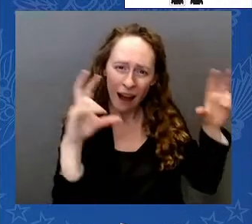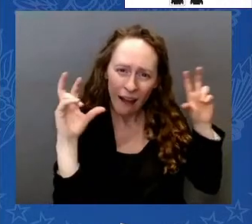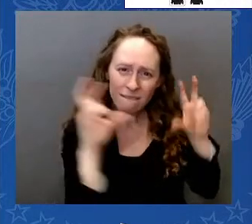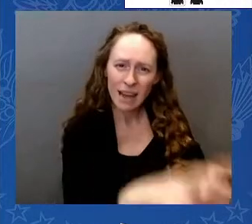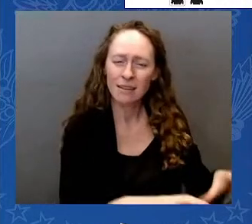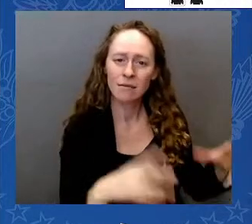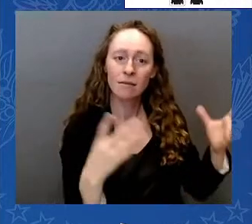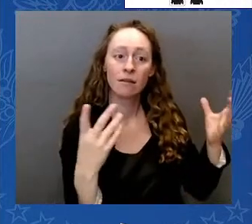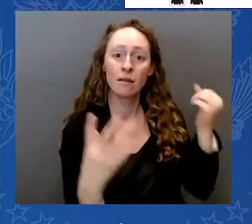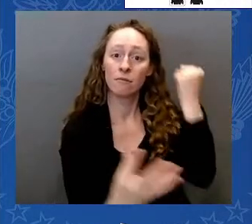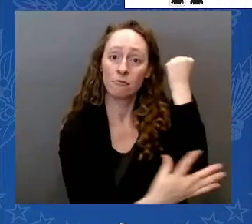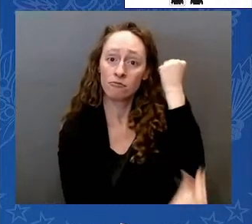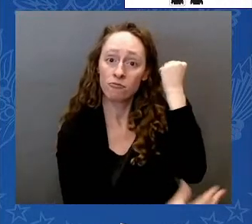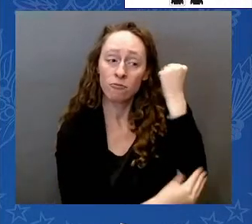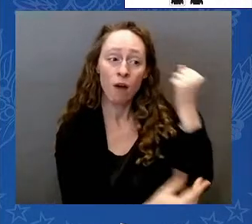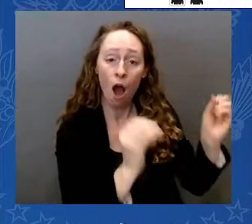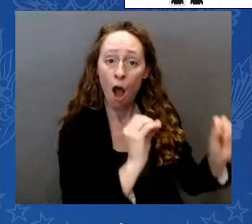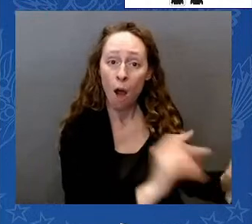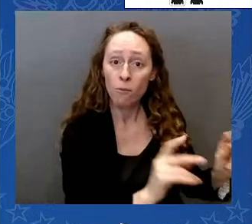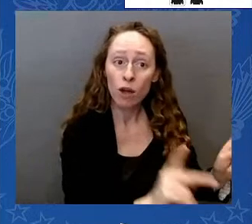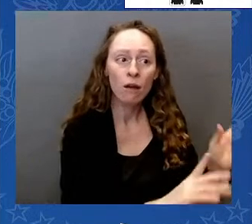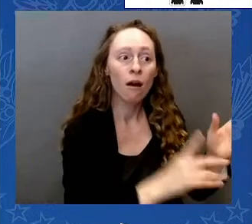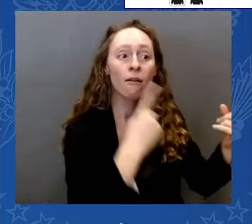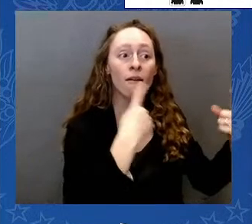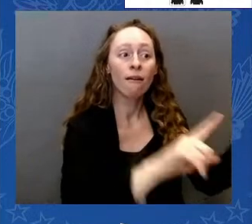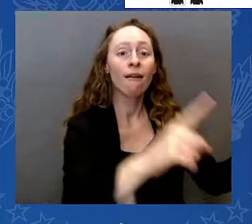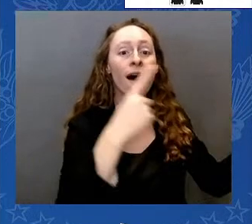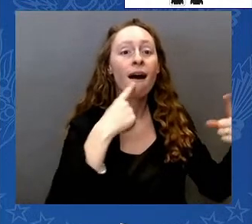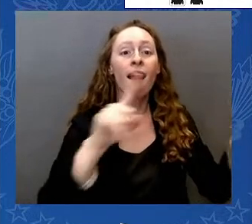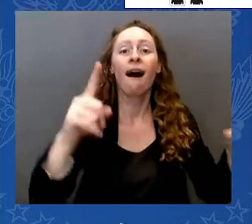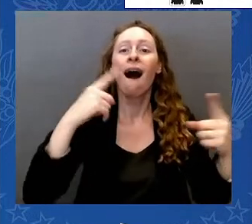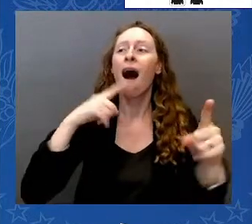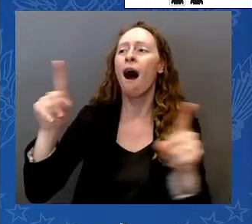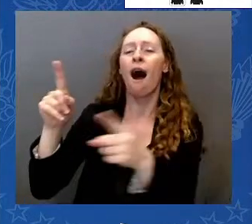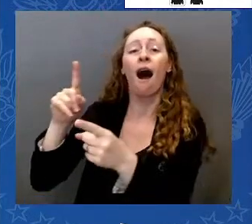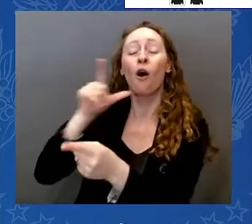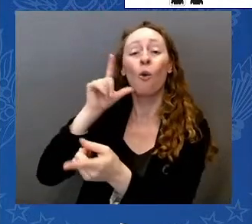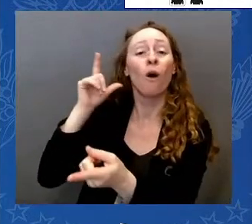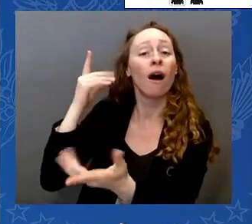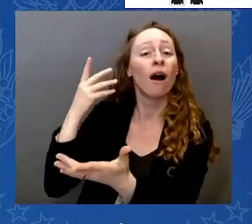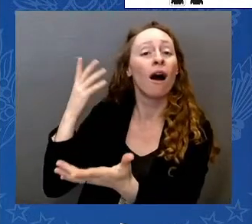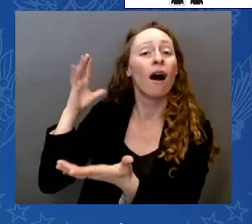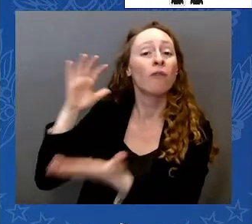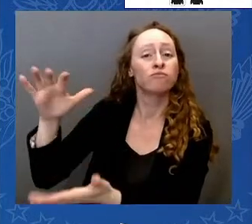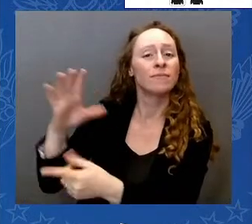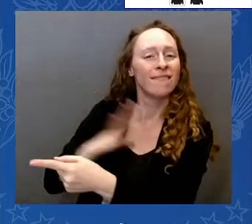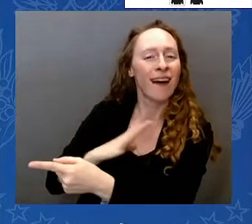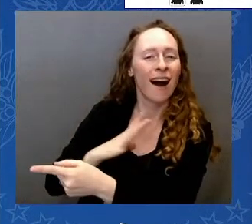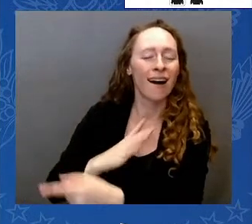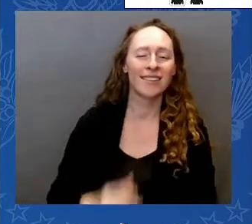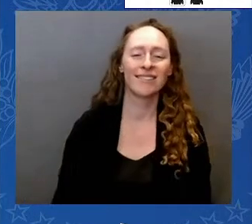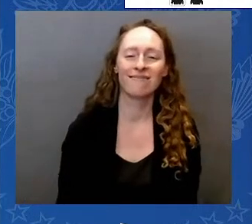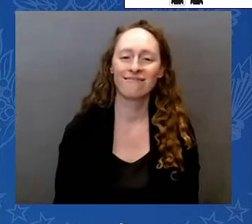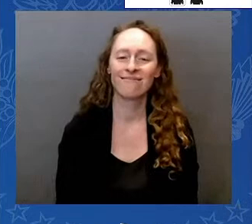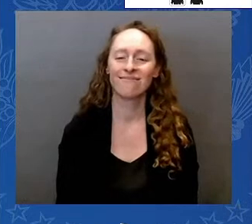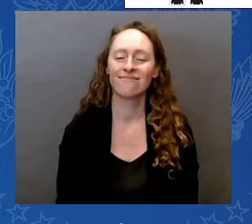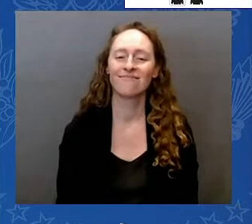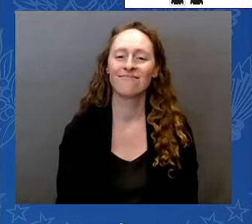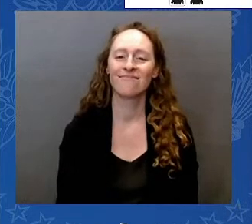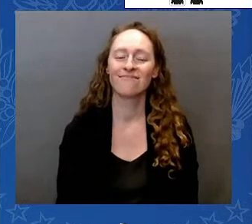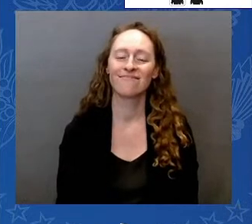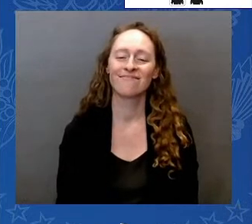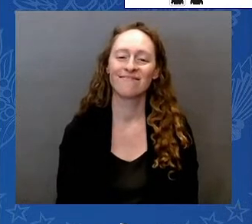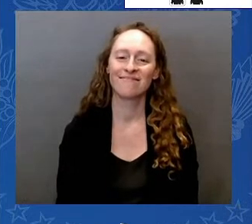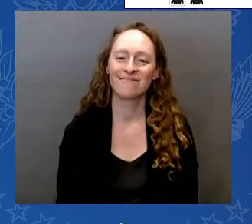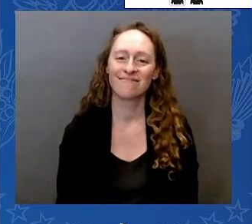That's an economic vision I offered to America when I ran, and I'm pushing on. And that's what I want to talk about today, and